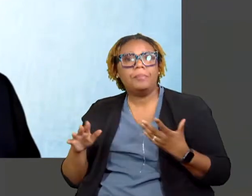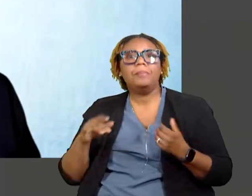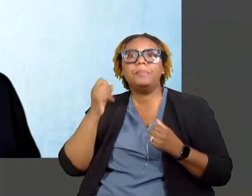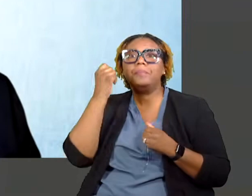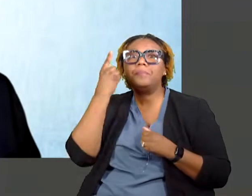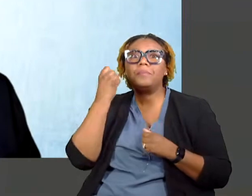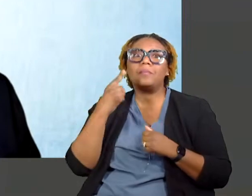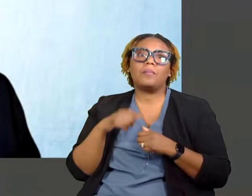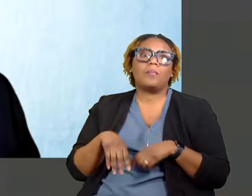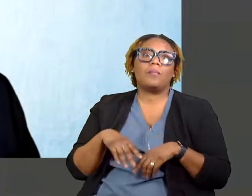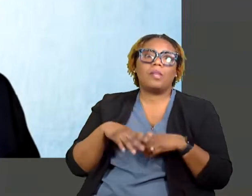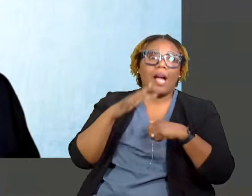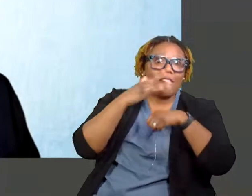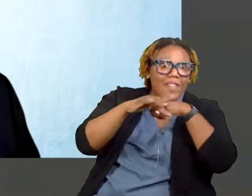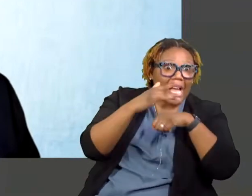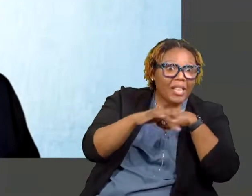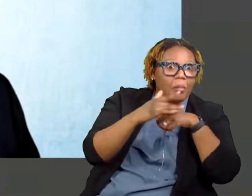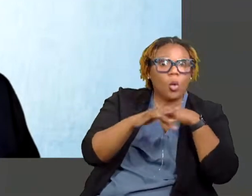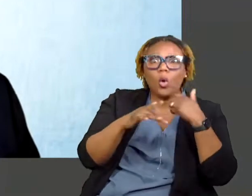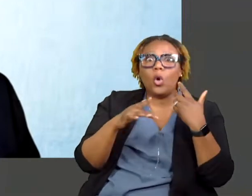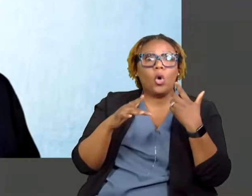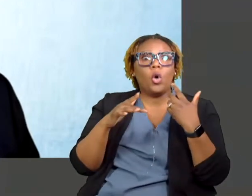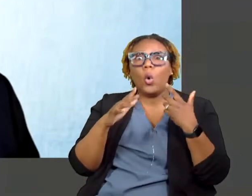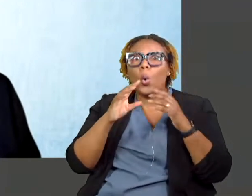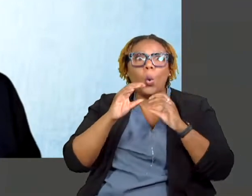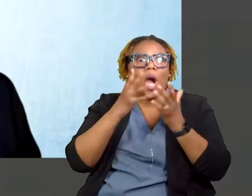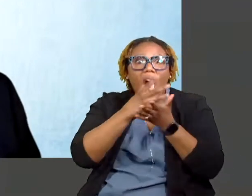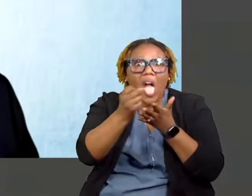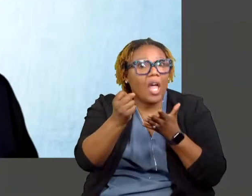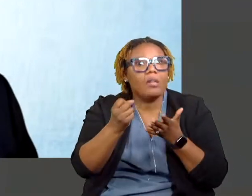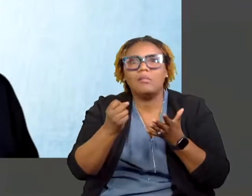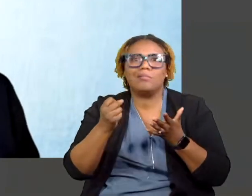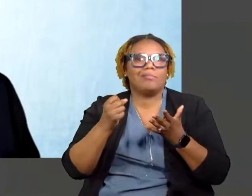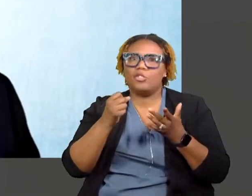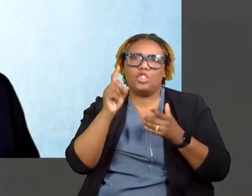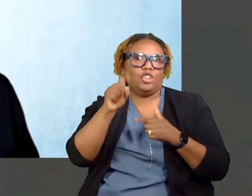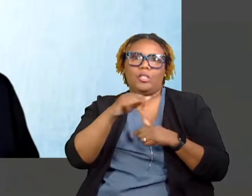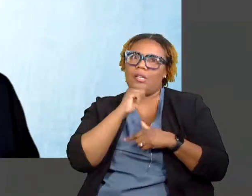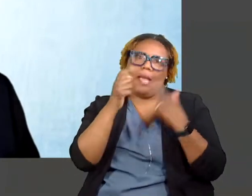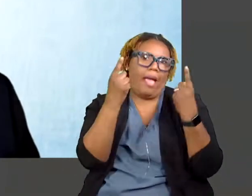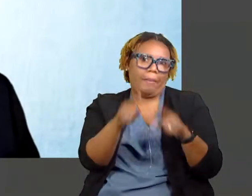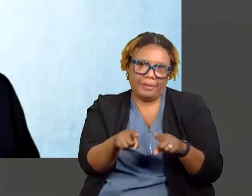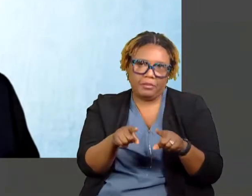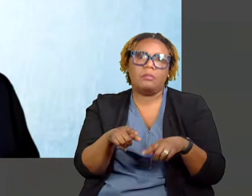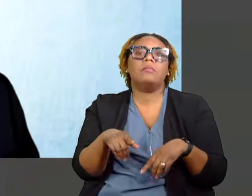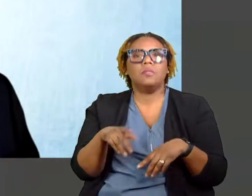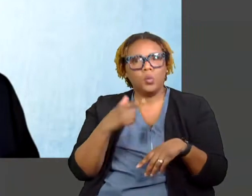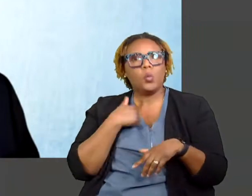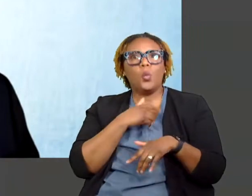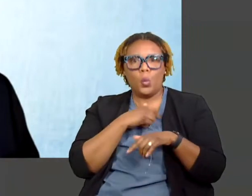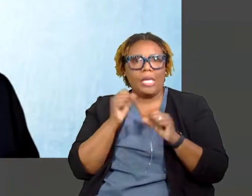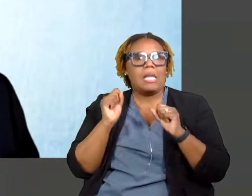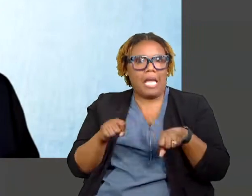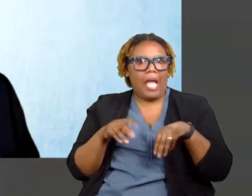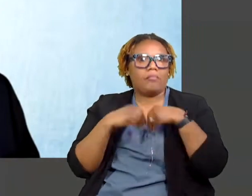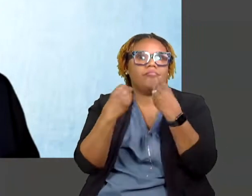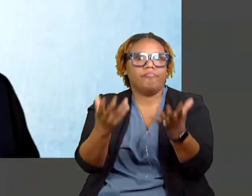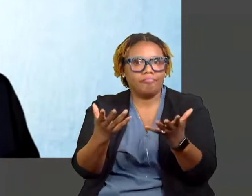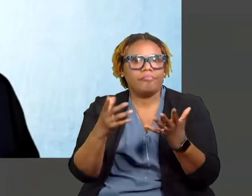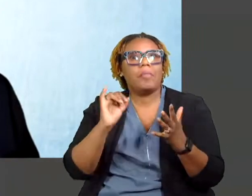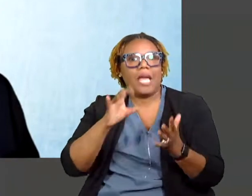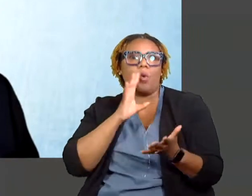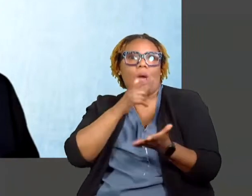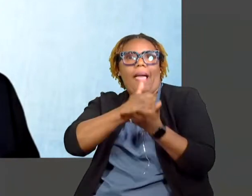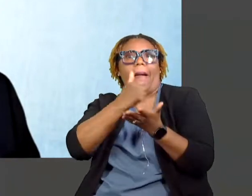available or access should be a barrier to the proper use of PPE to reduce reduce chances of spillover of this virus to